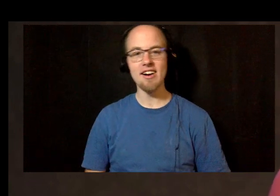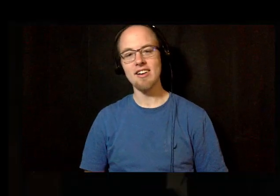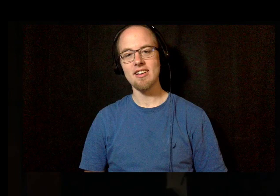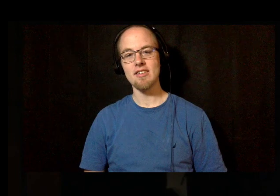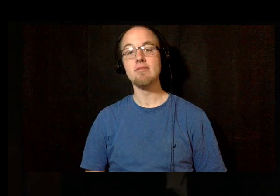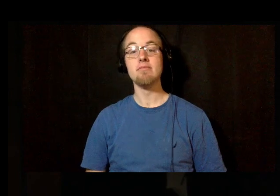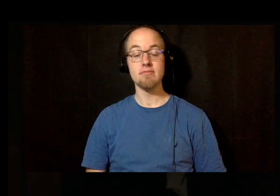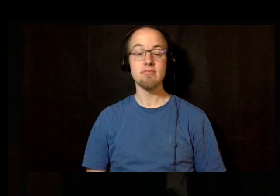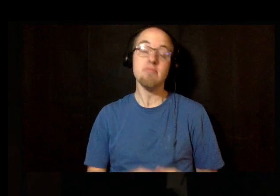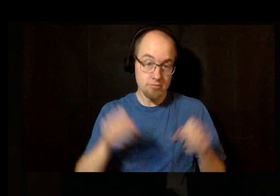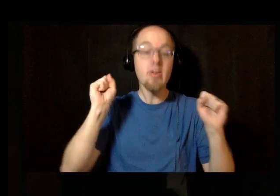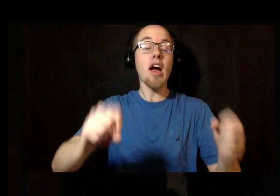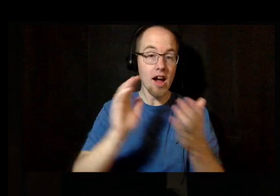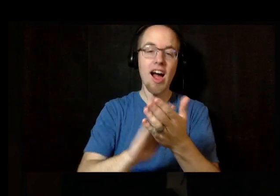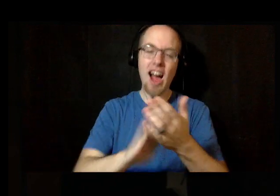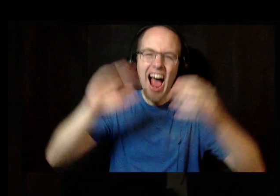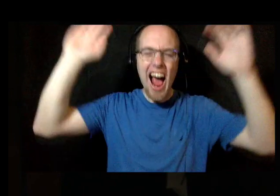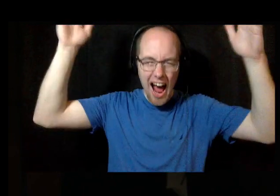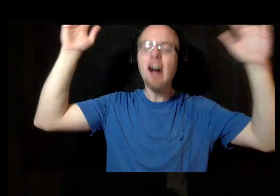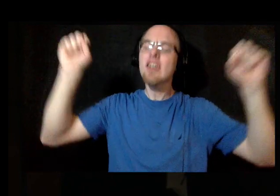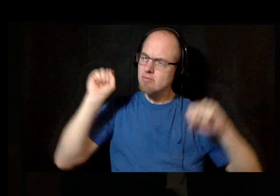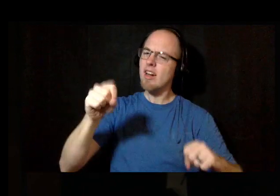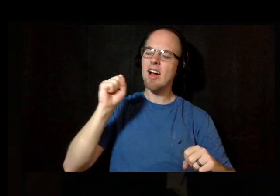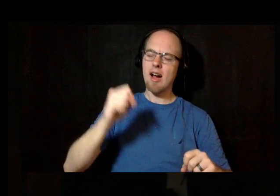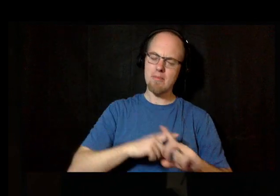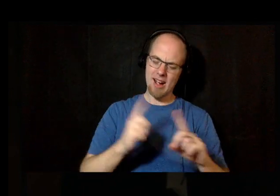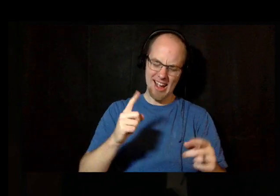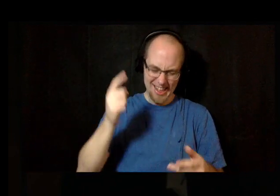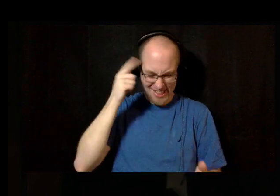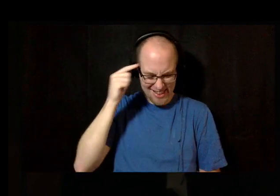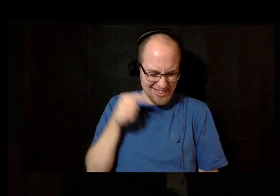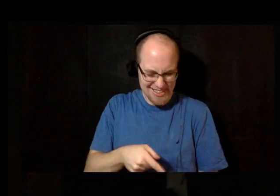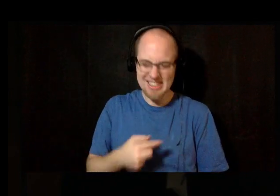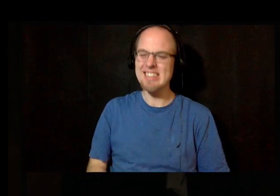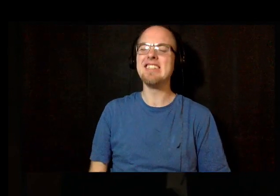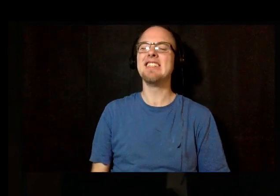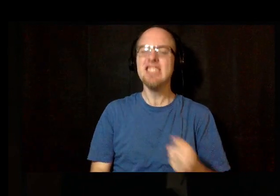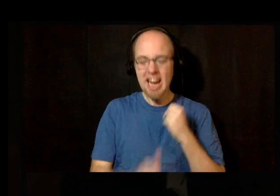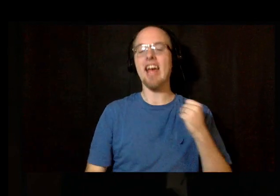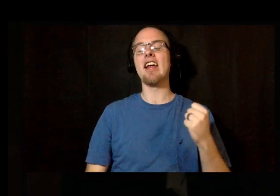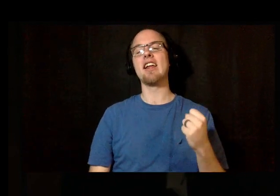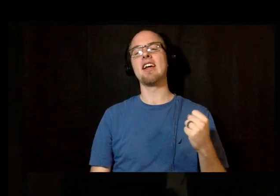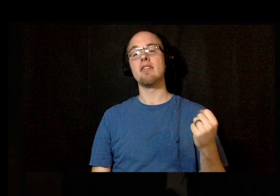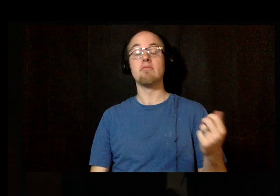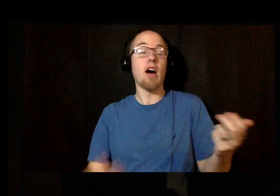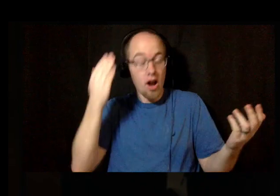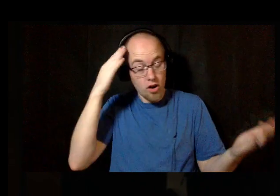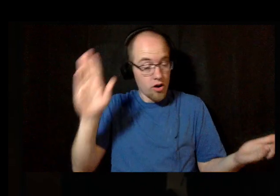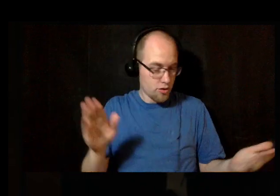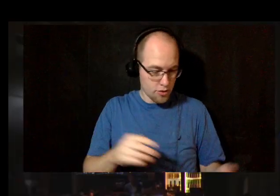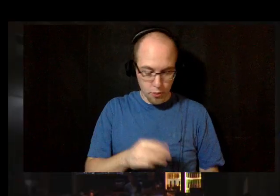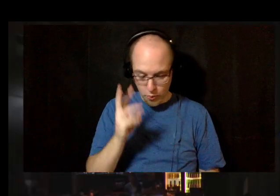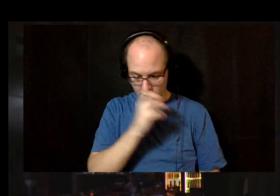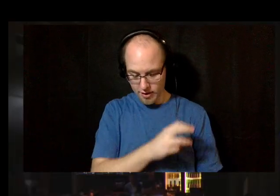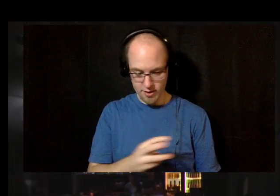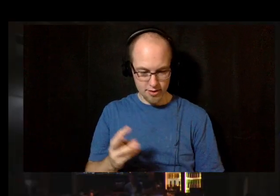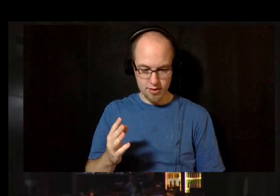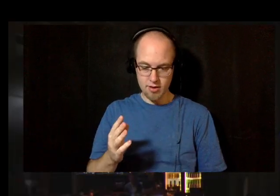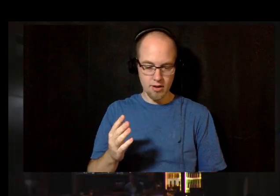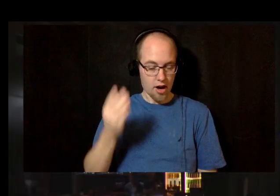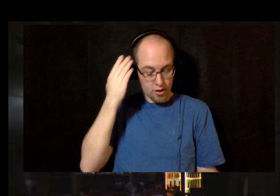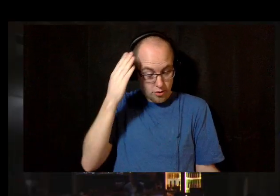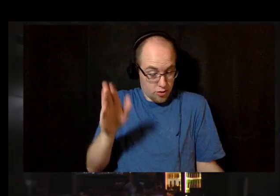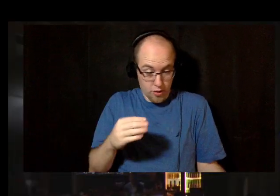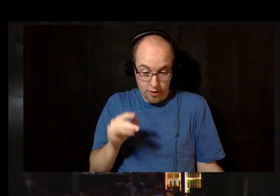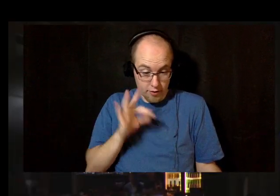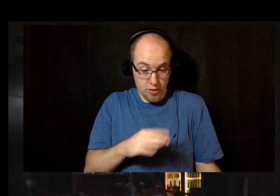Yeah, you can clap, but I'm concerned that it might be a bit shit. I don't know. It's weird. This is it here. I'm not sure if it's any good because